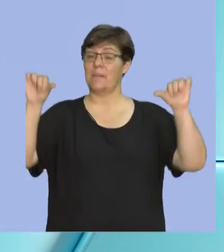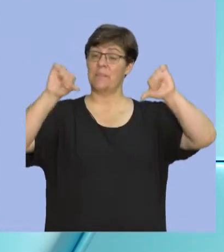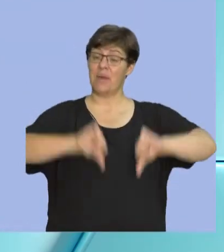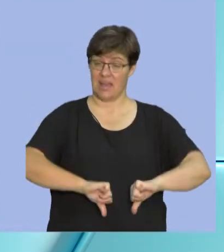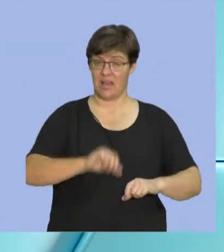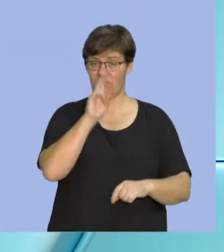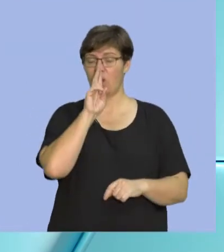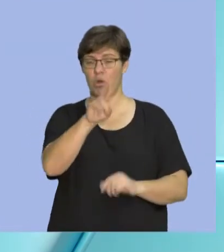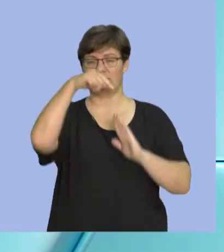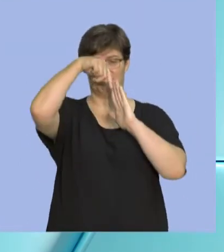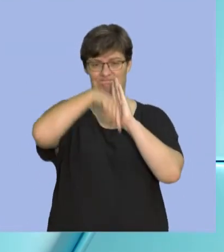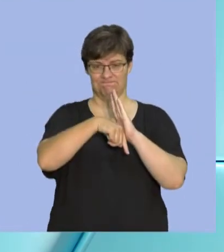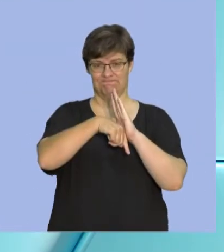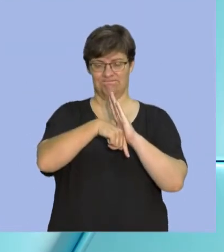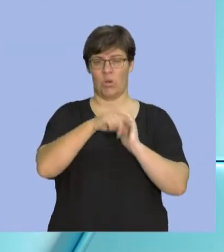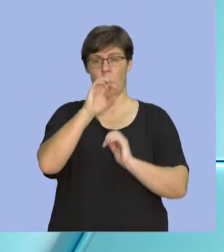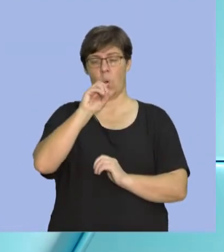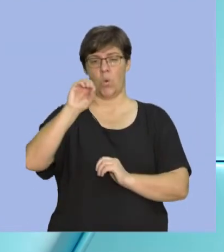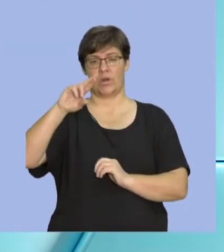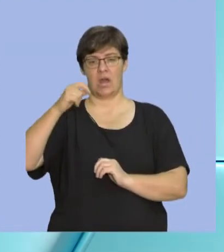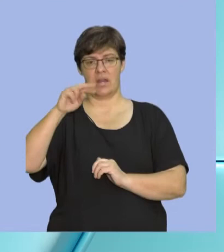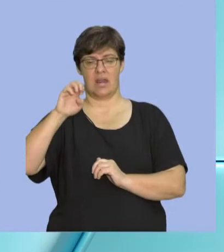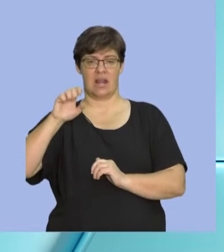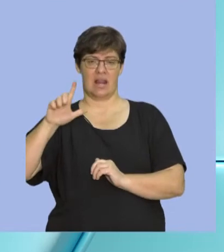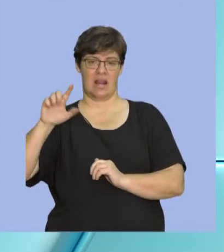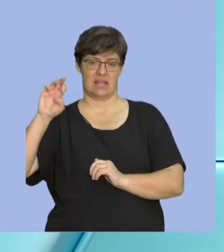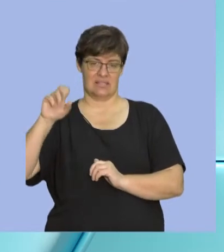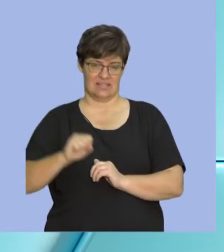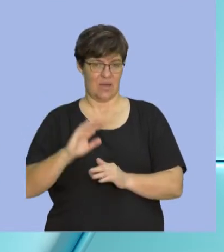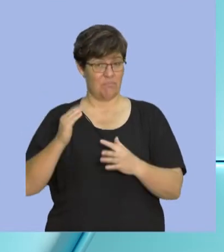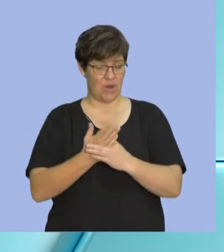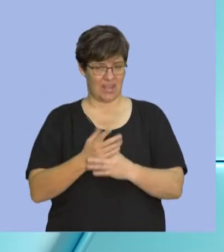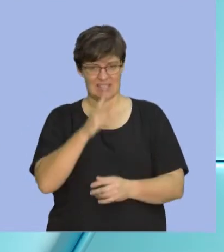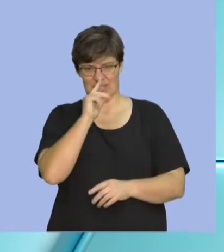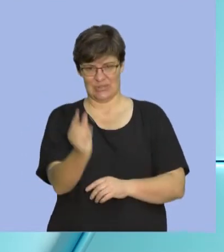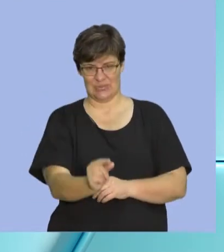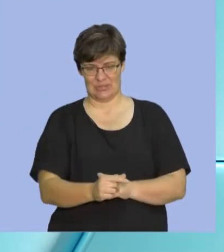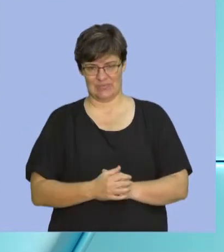details of organelles. So have a little stretch break. See you back in a bit.